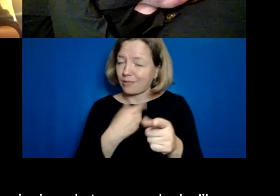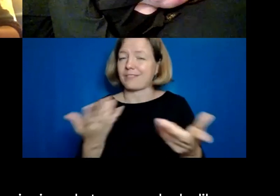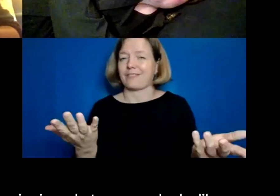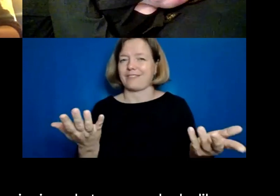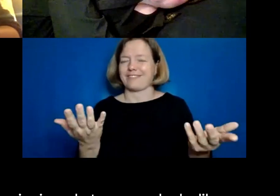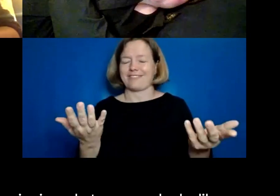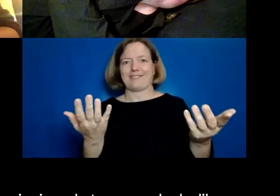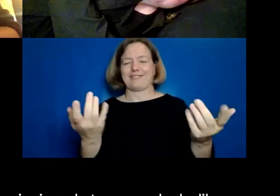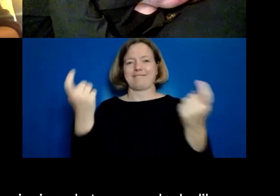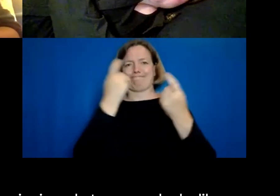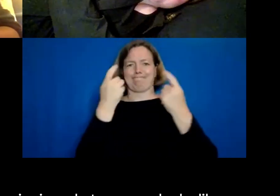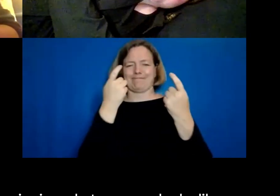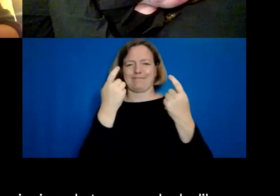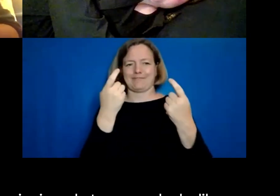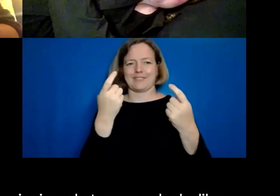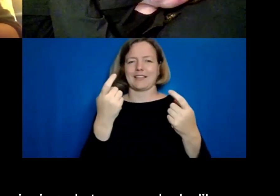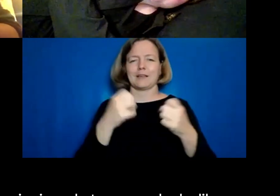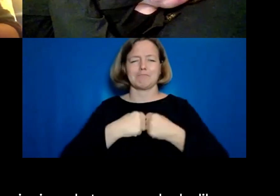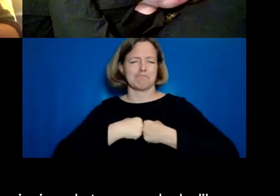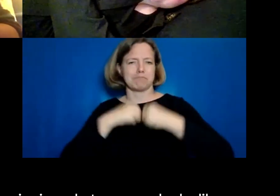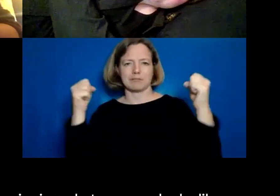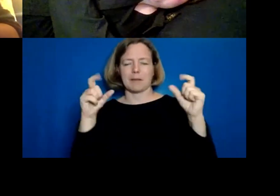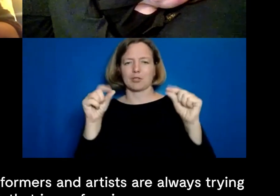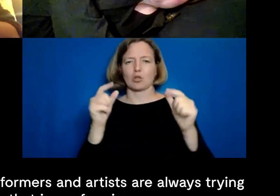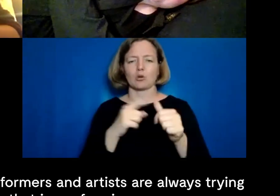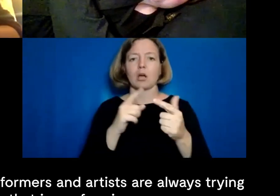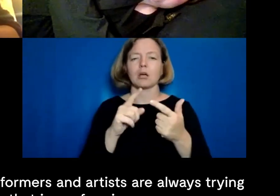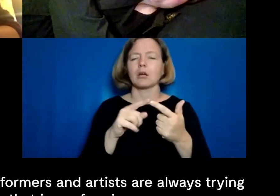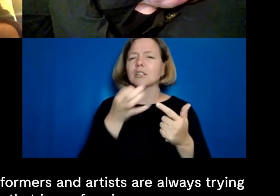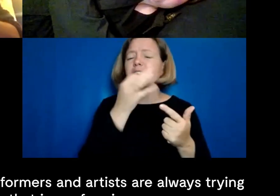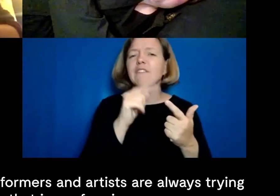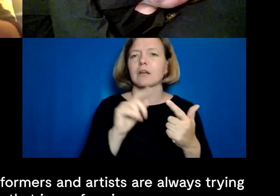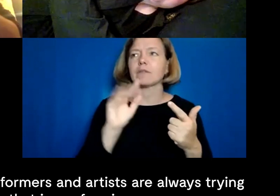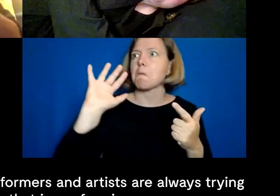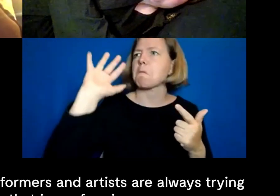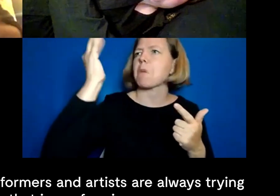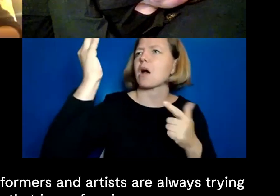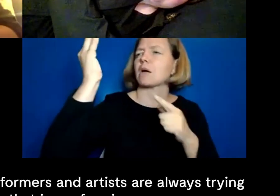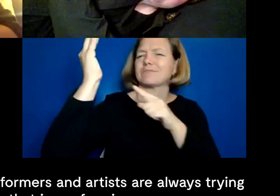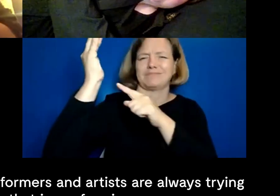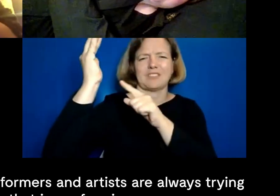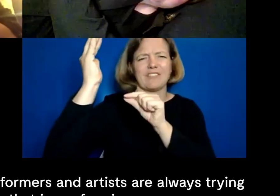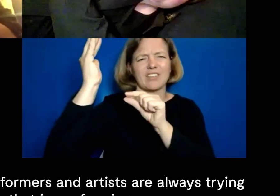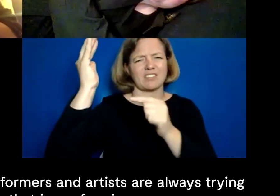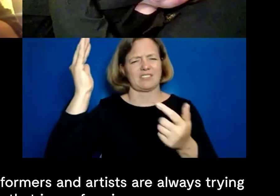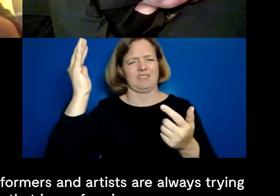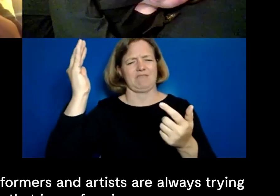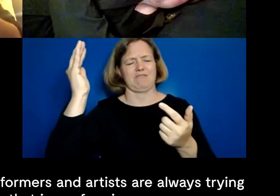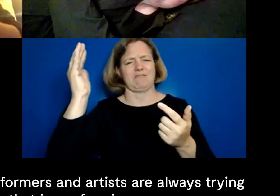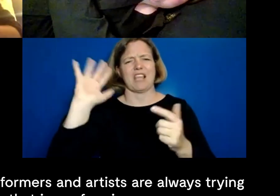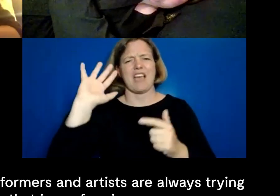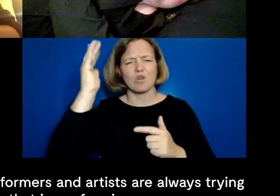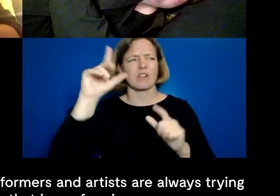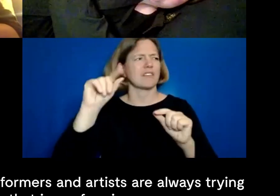even consider cripping what success looks like. Because if we as disabled performers and artists